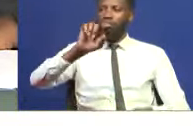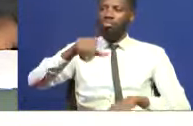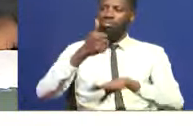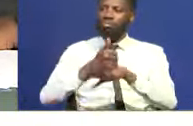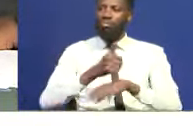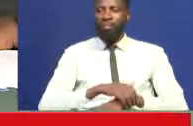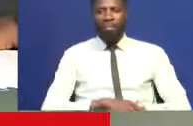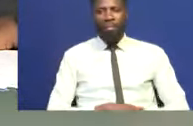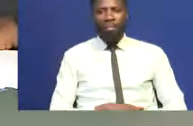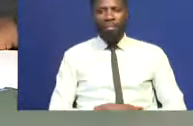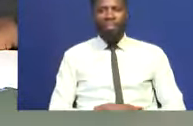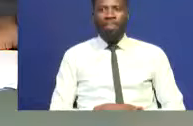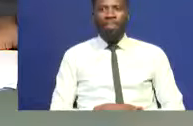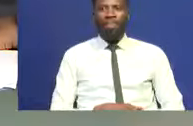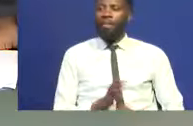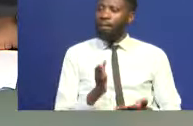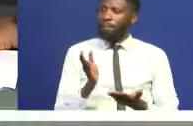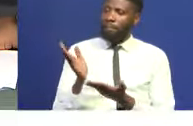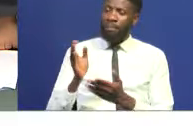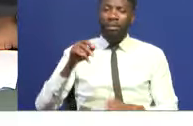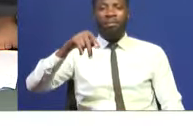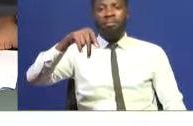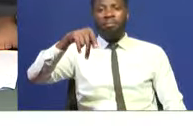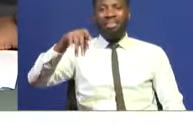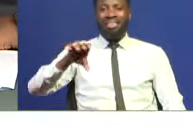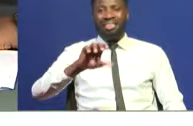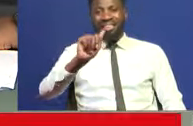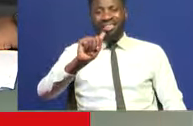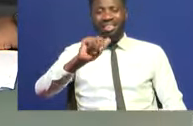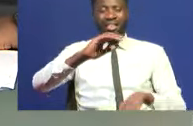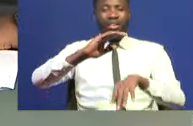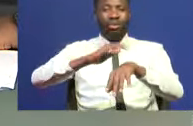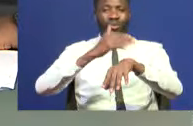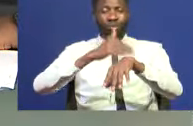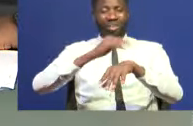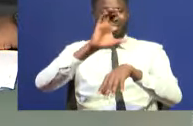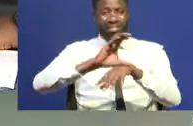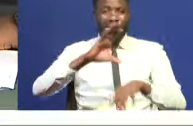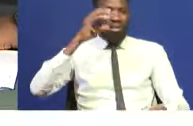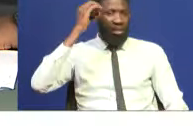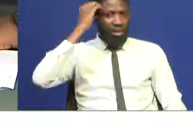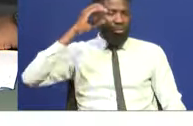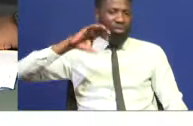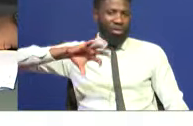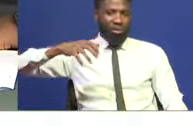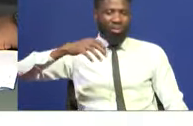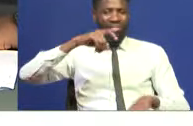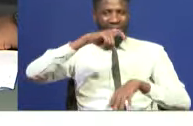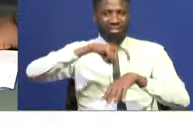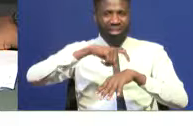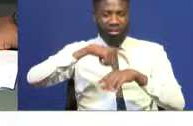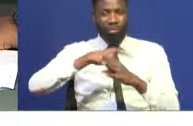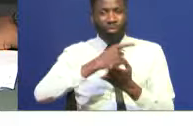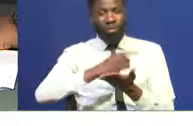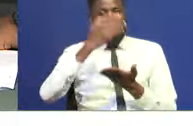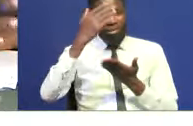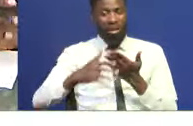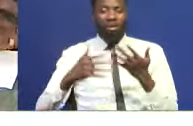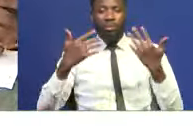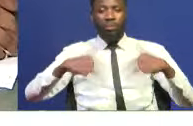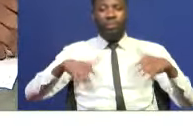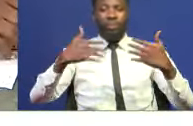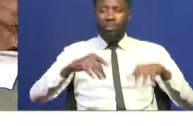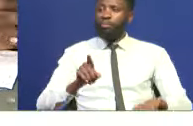A wave of emotion swept through the PCA Kikuyu Church in Kiambu County over the weekend as 2 lovebirds, both with